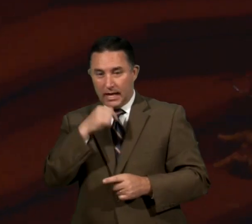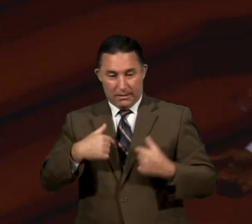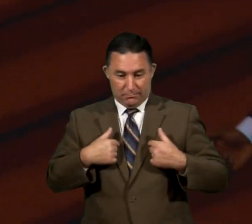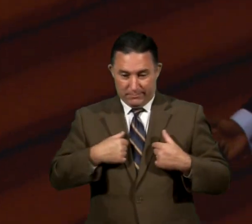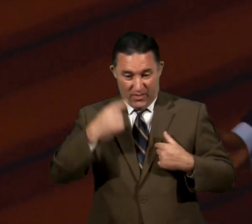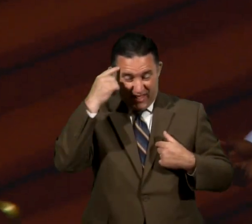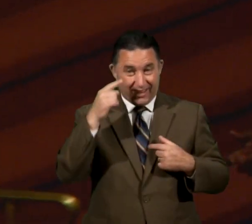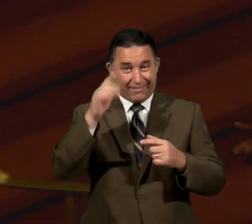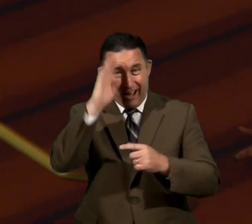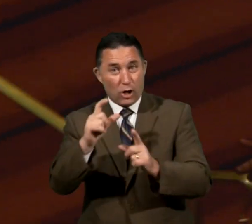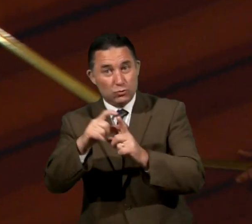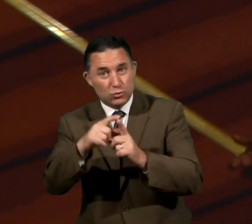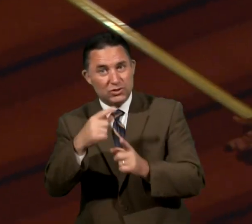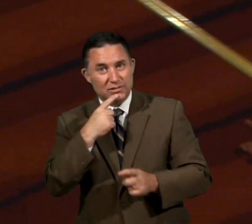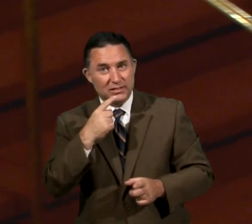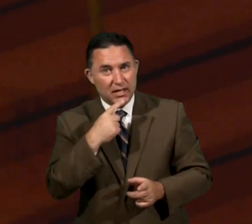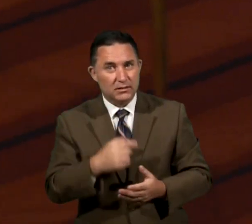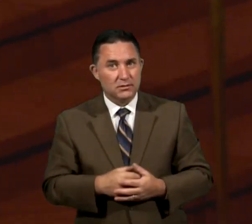James thinking. That's the word.